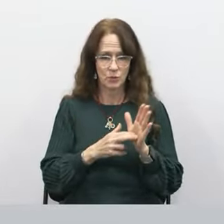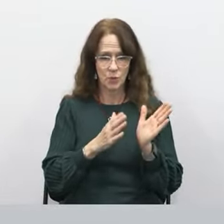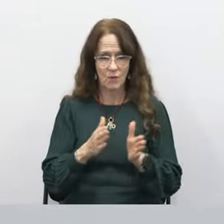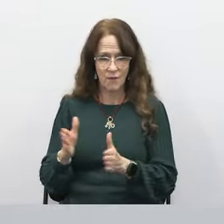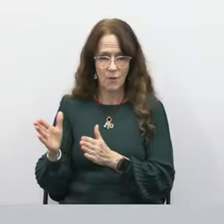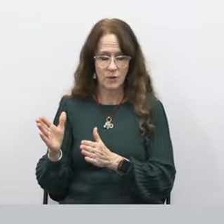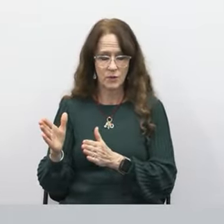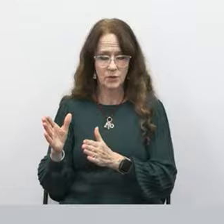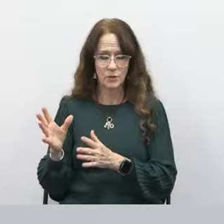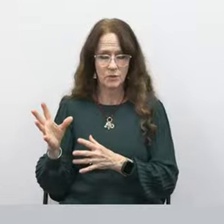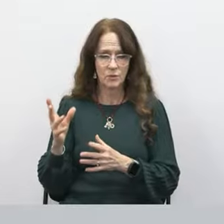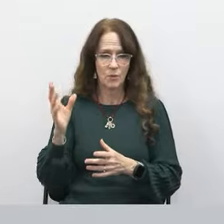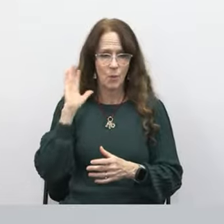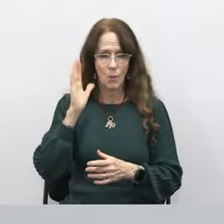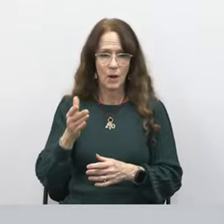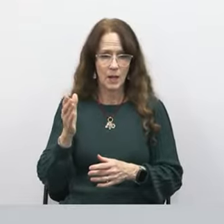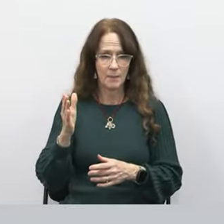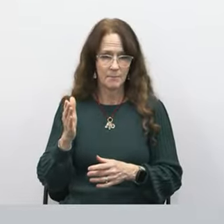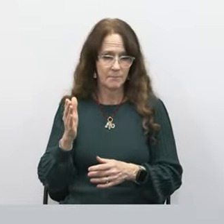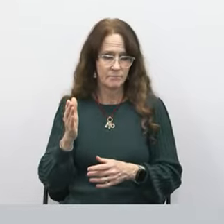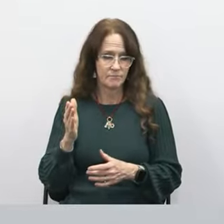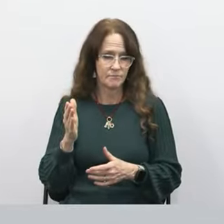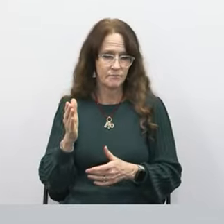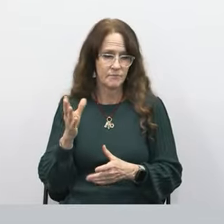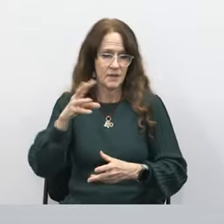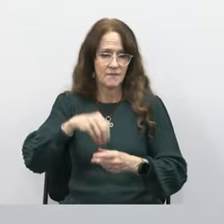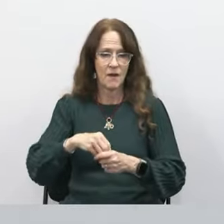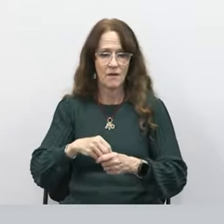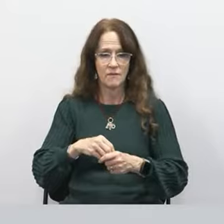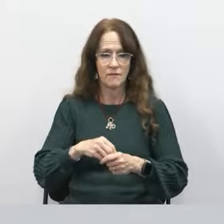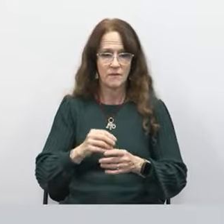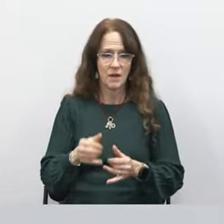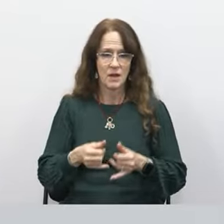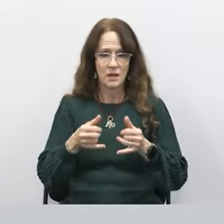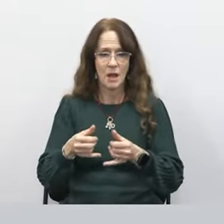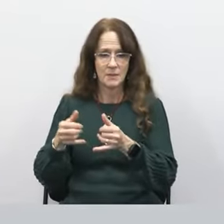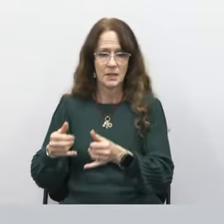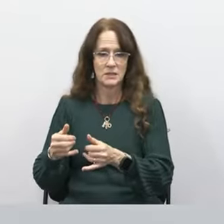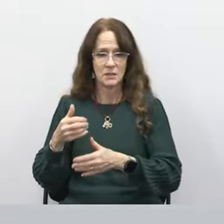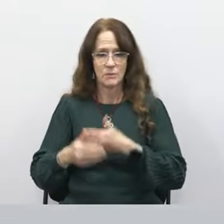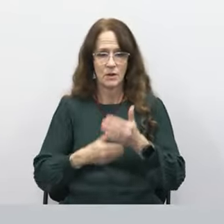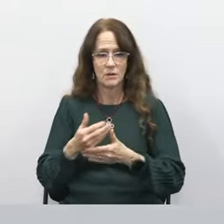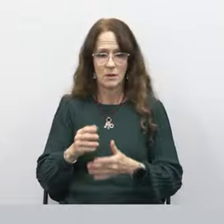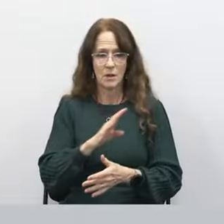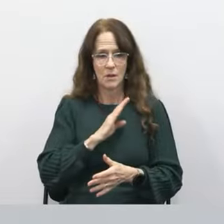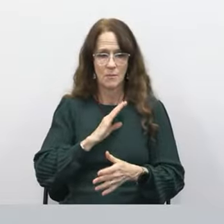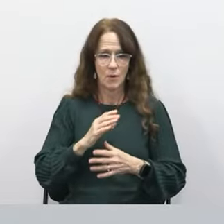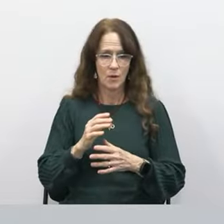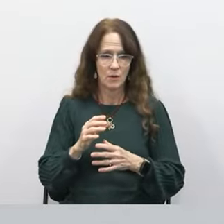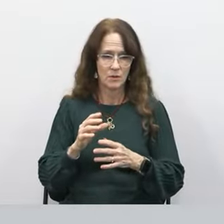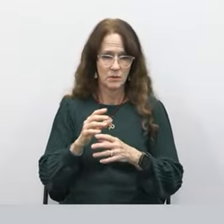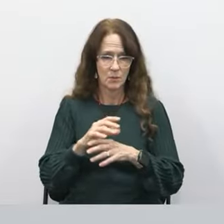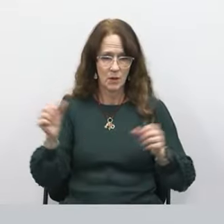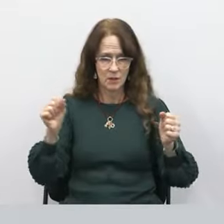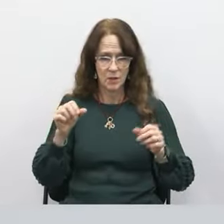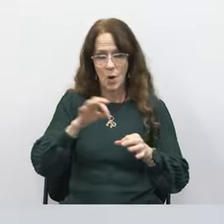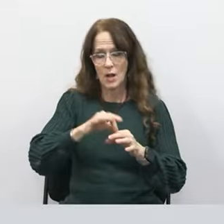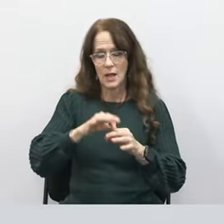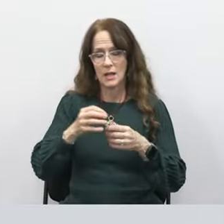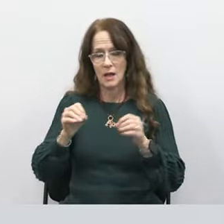would normally entertain related to a nomination process for board president or elected offices in any kind